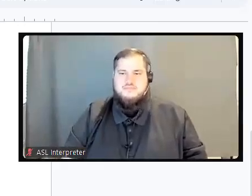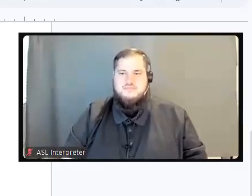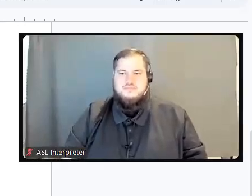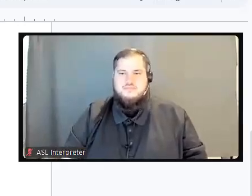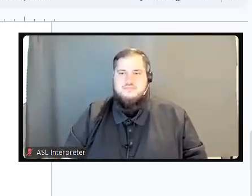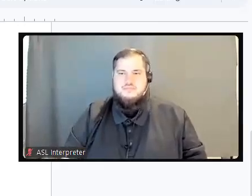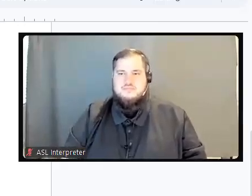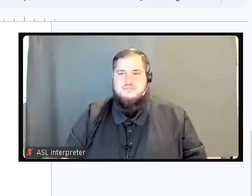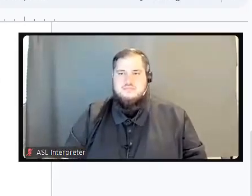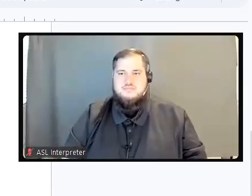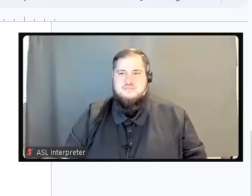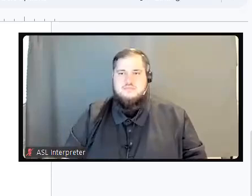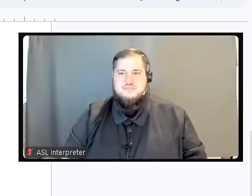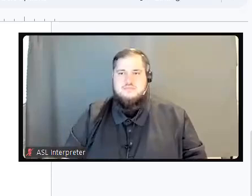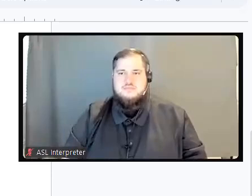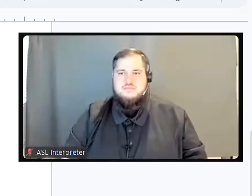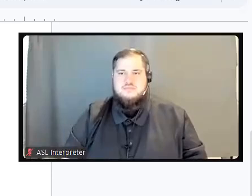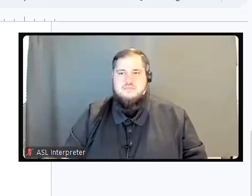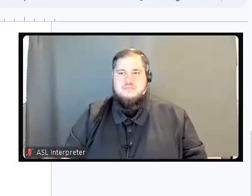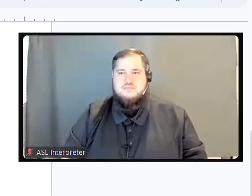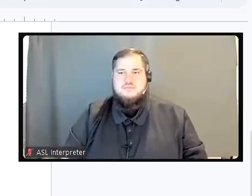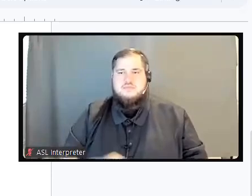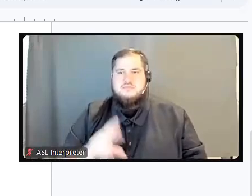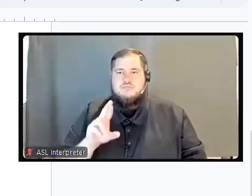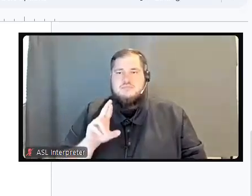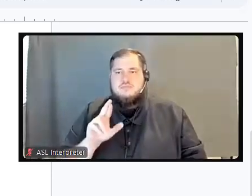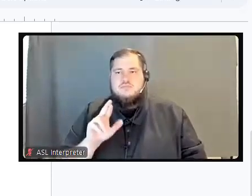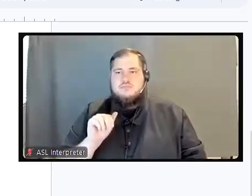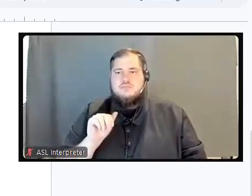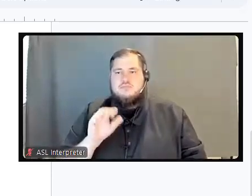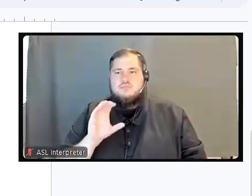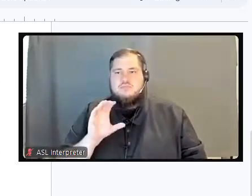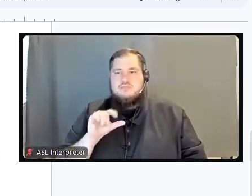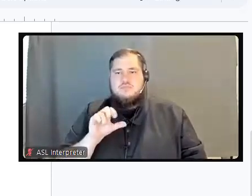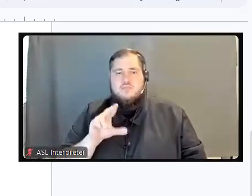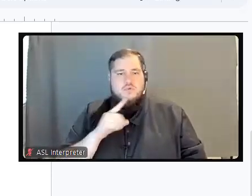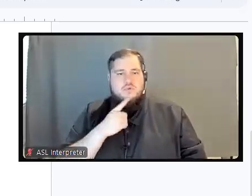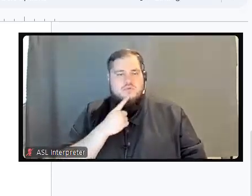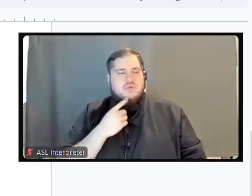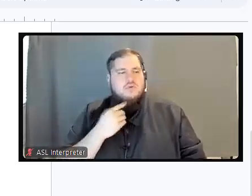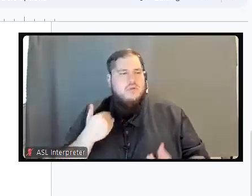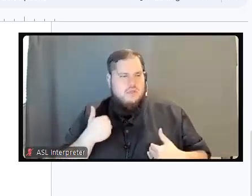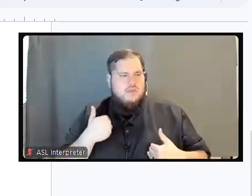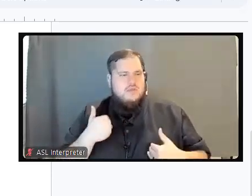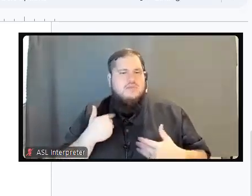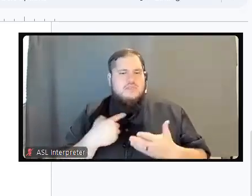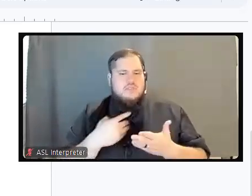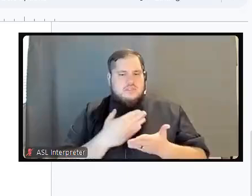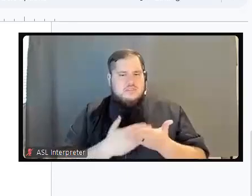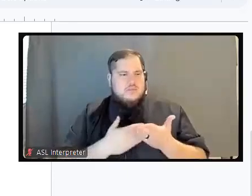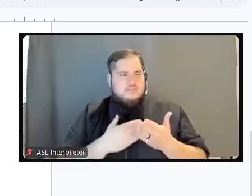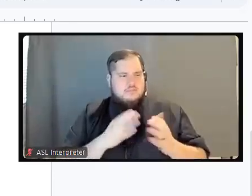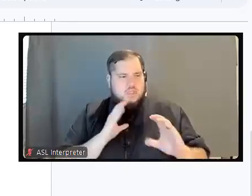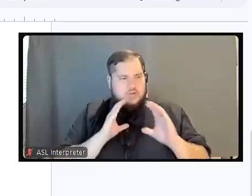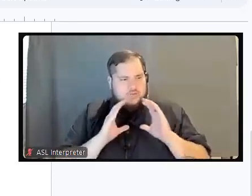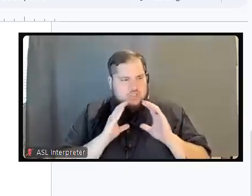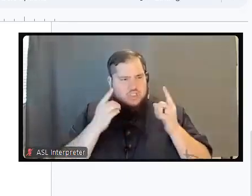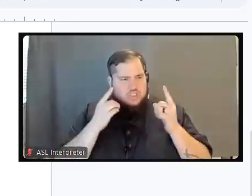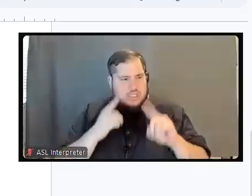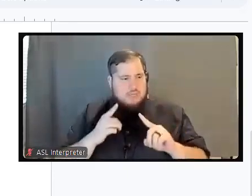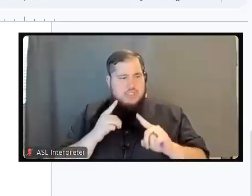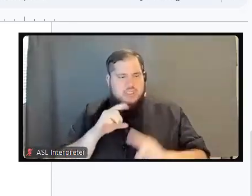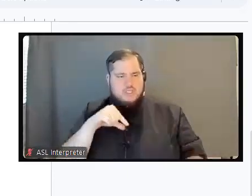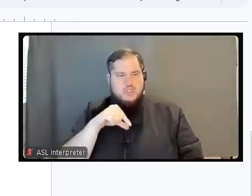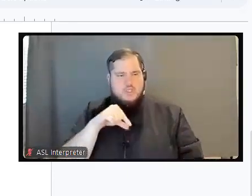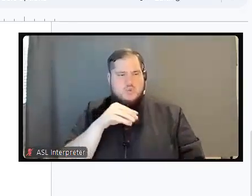Got some conversation happening in the Q&A. Yes, I'm typing out one.